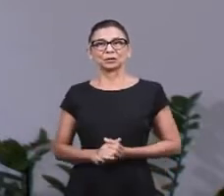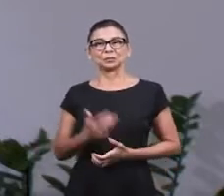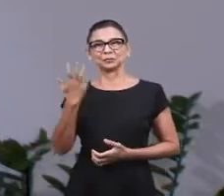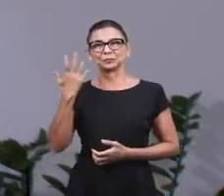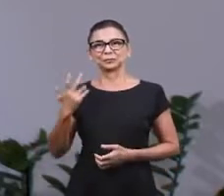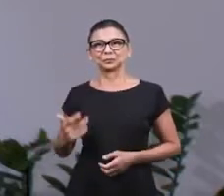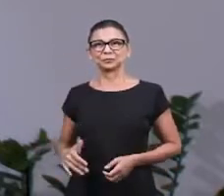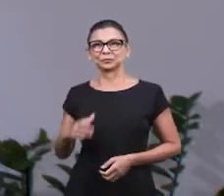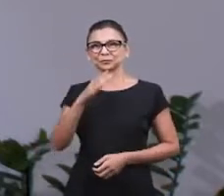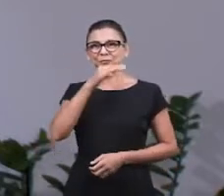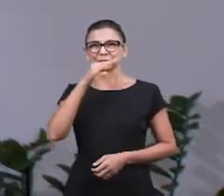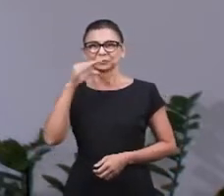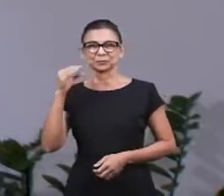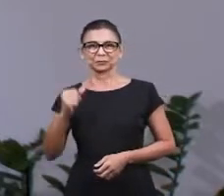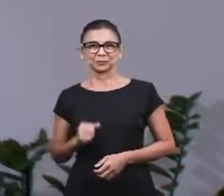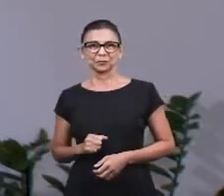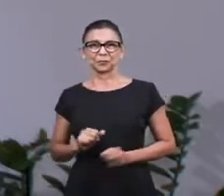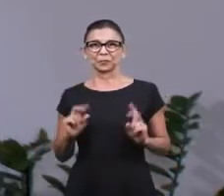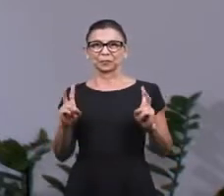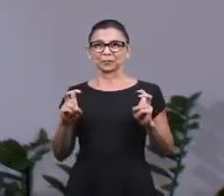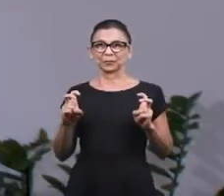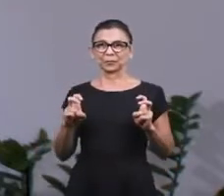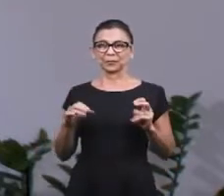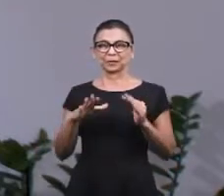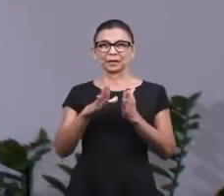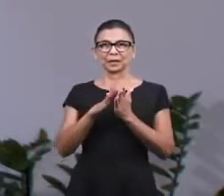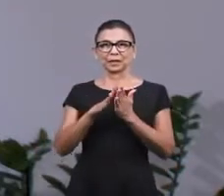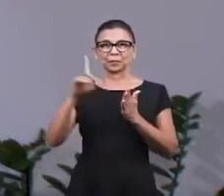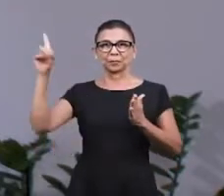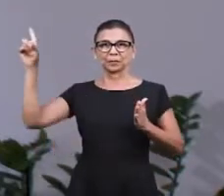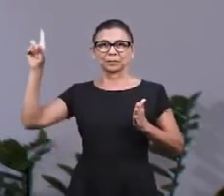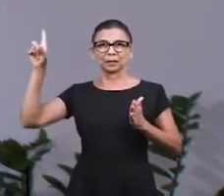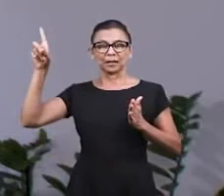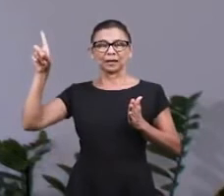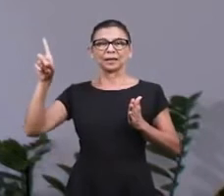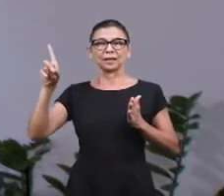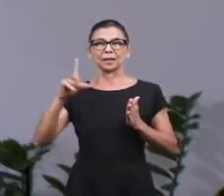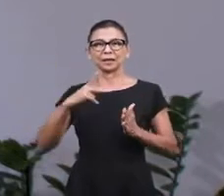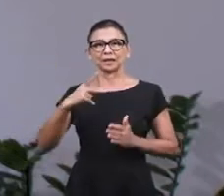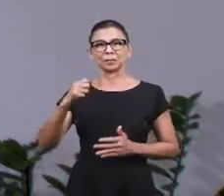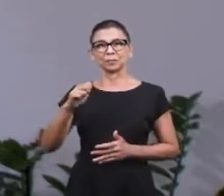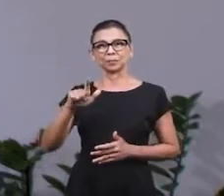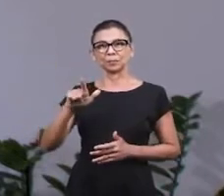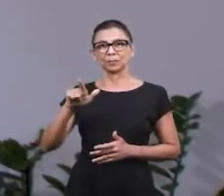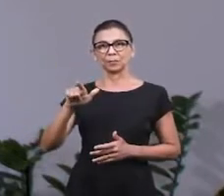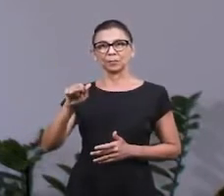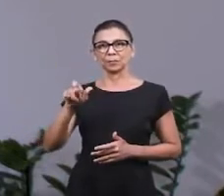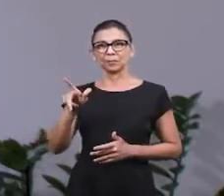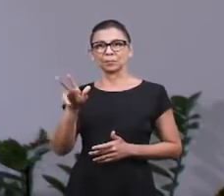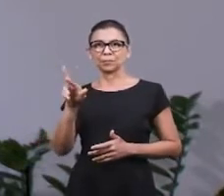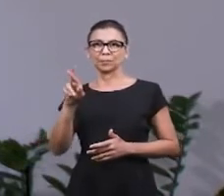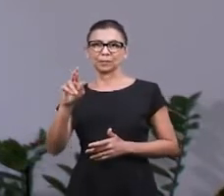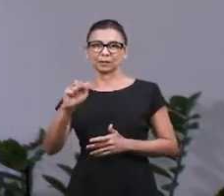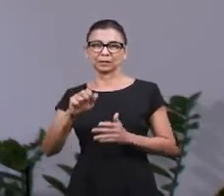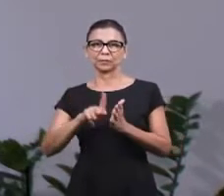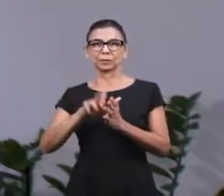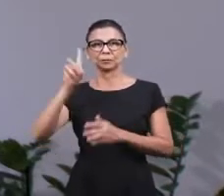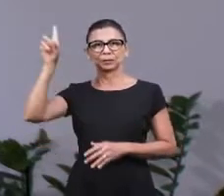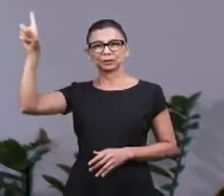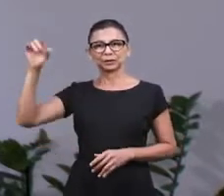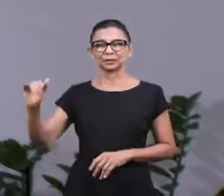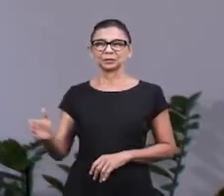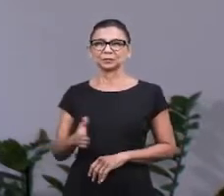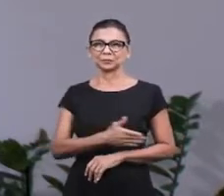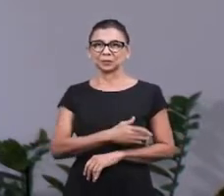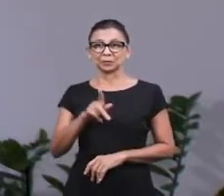and adolescents will talk about the Word of God, which is the Bible. And now we will watch the first class of this theme, which